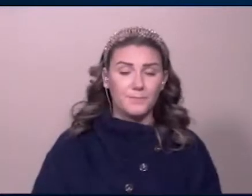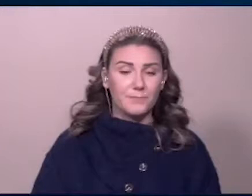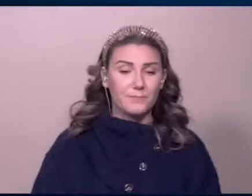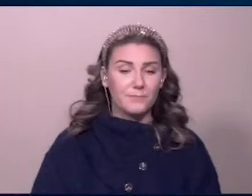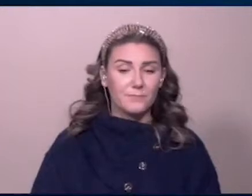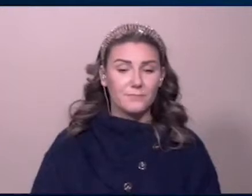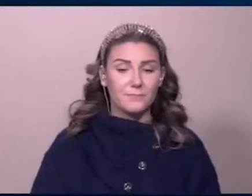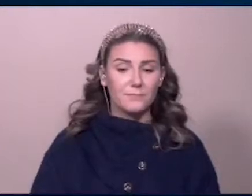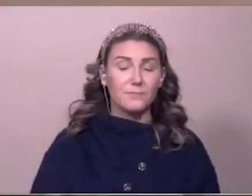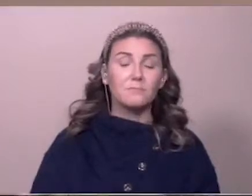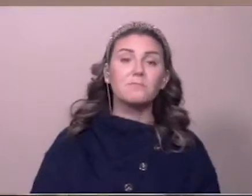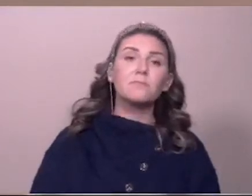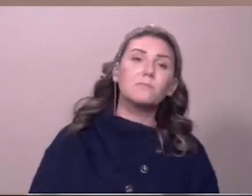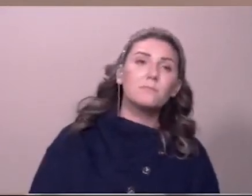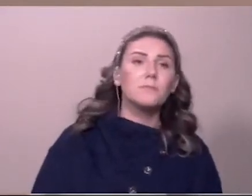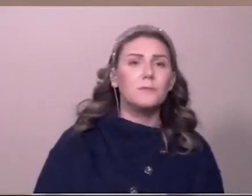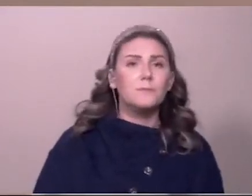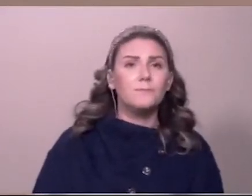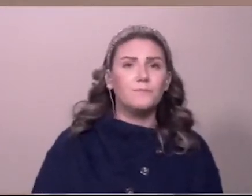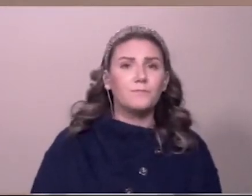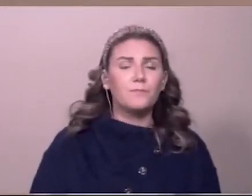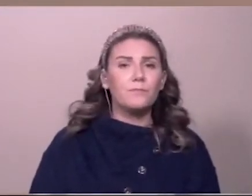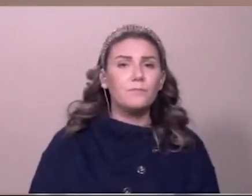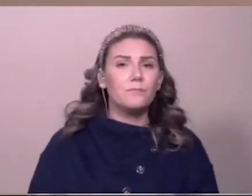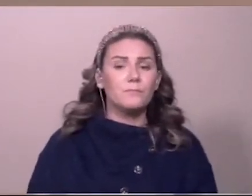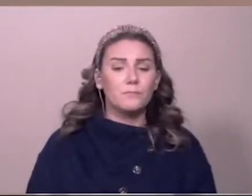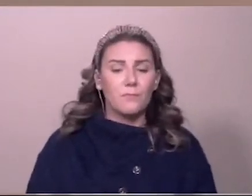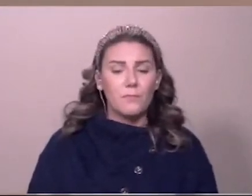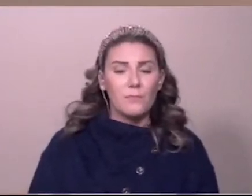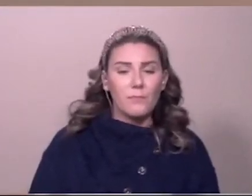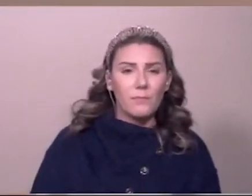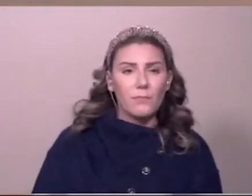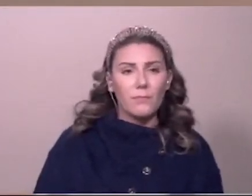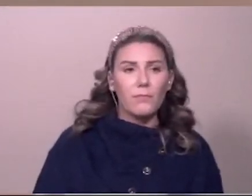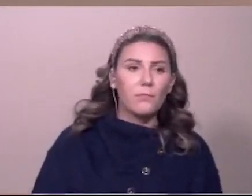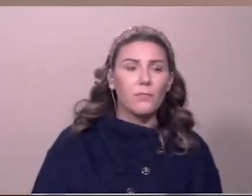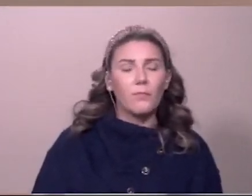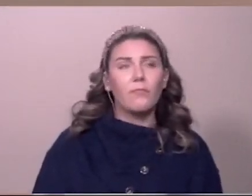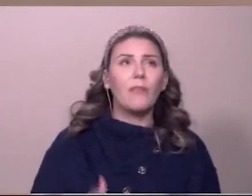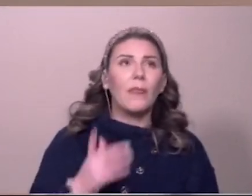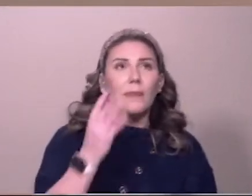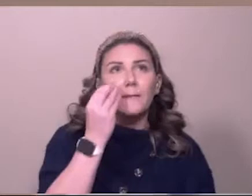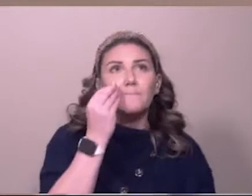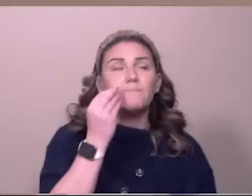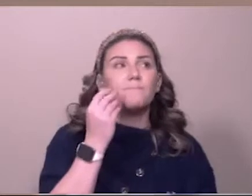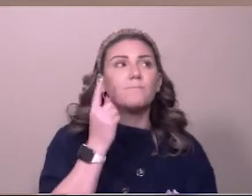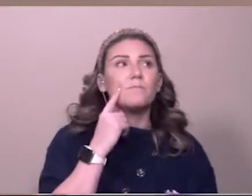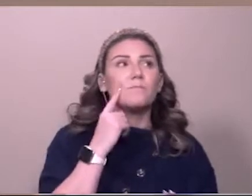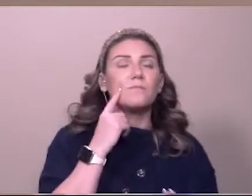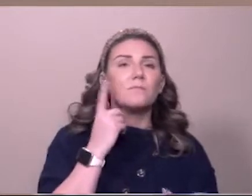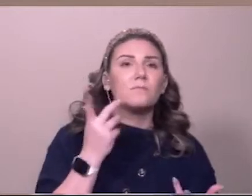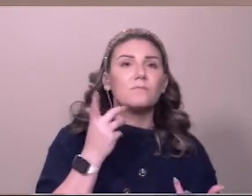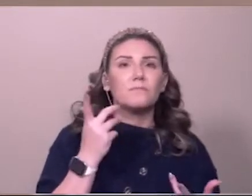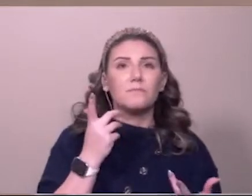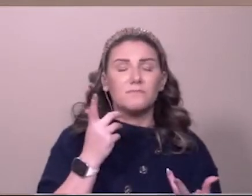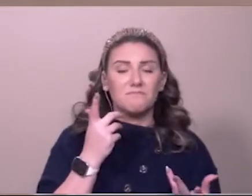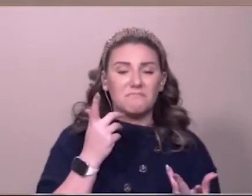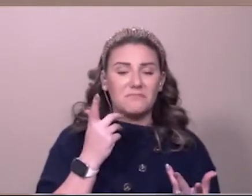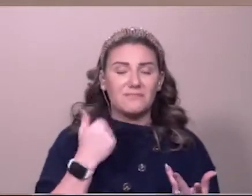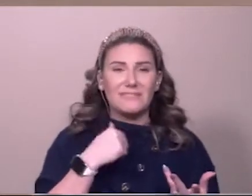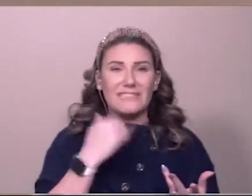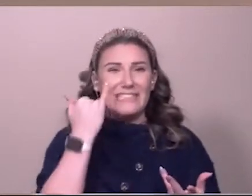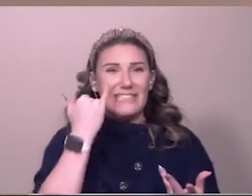Well, Steve, I think that as we look for any port in a storm, so to